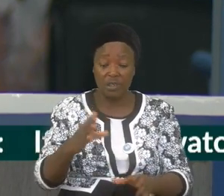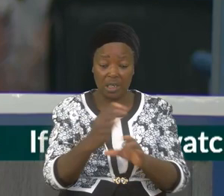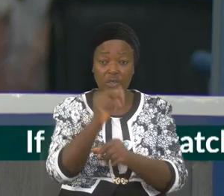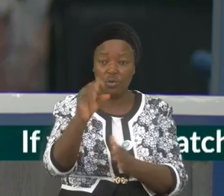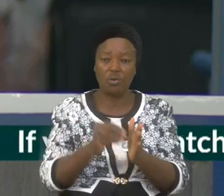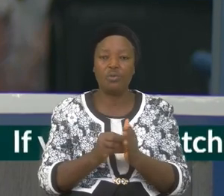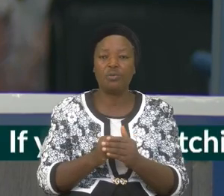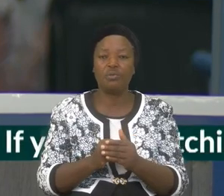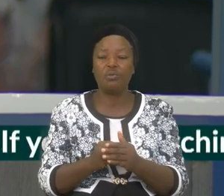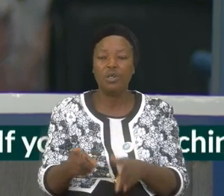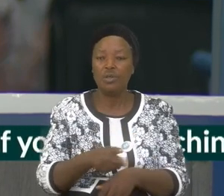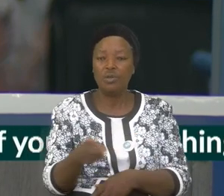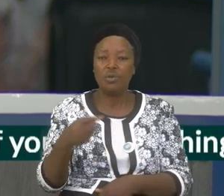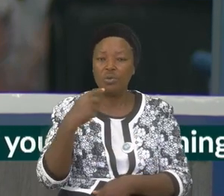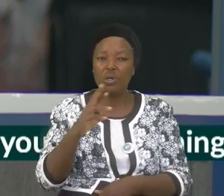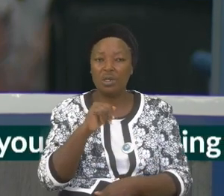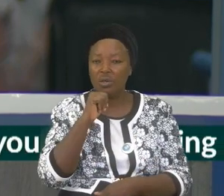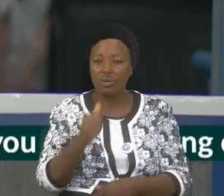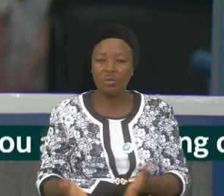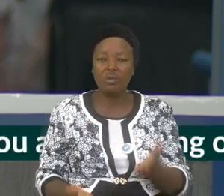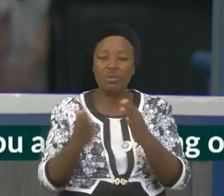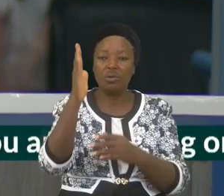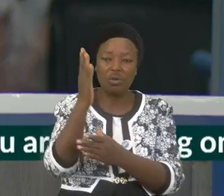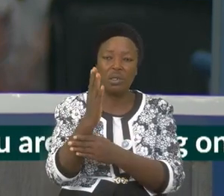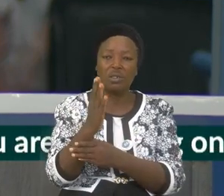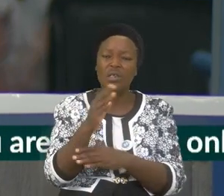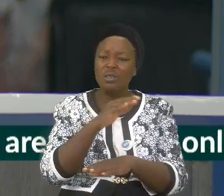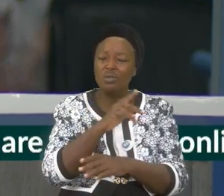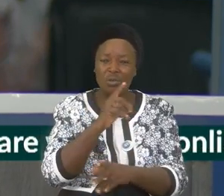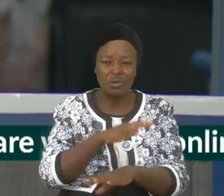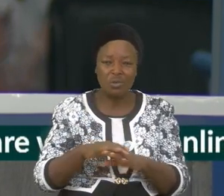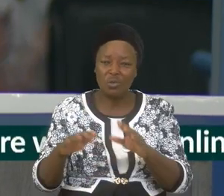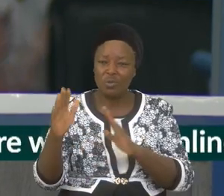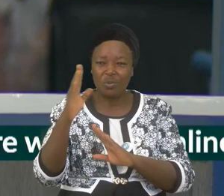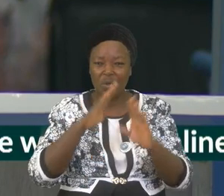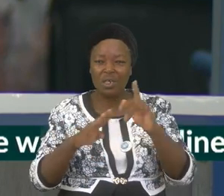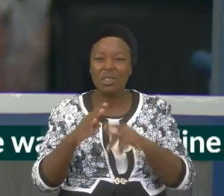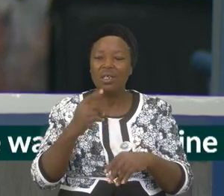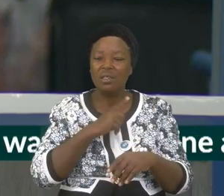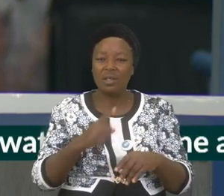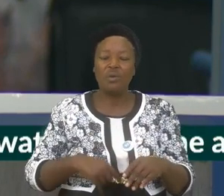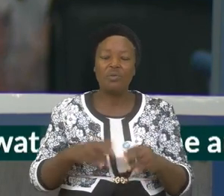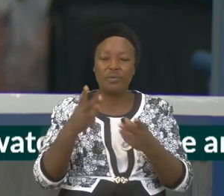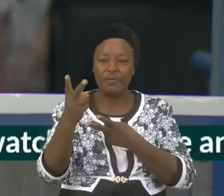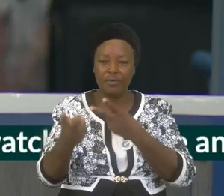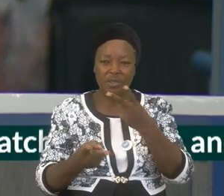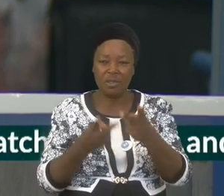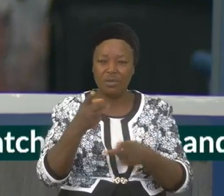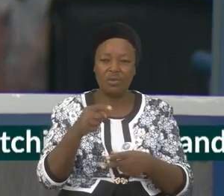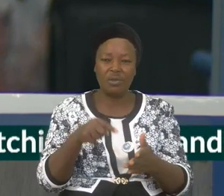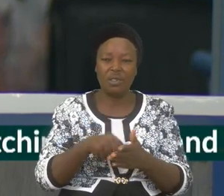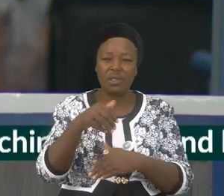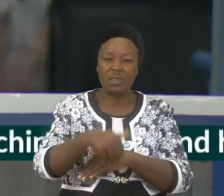ready and be praying in your heart with faith and great expectation,